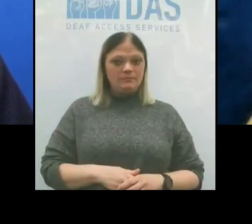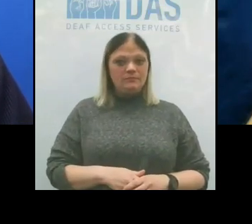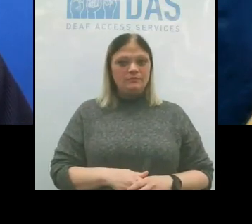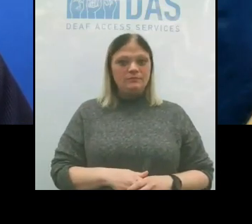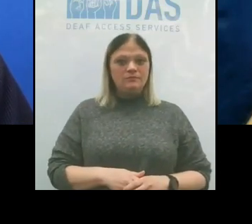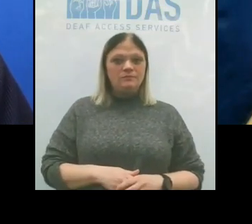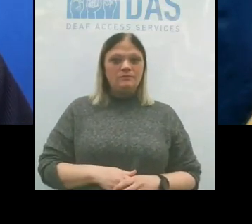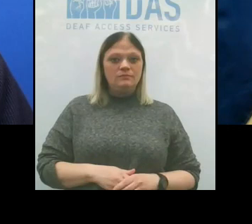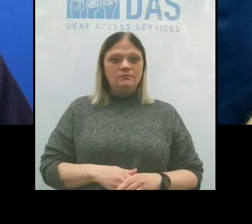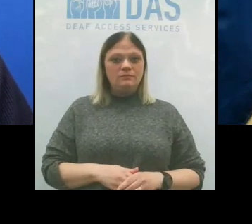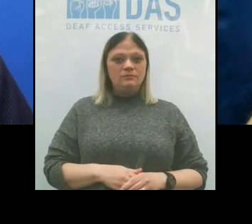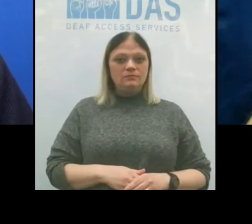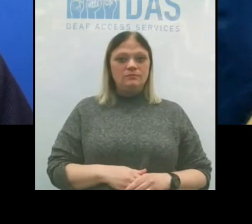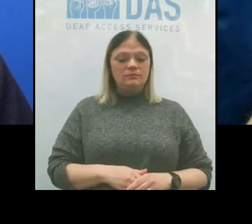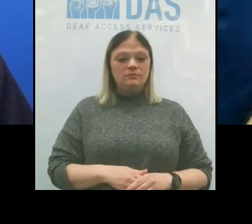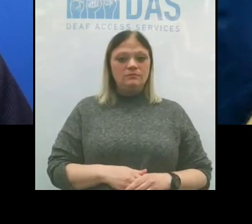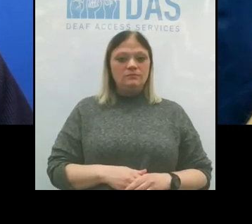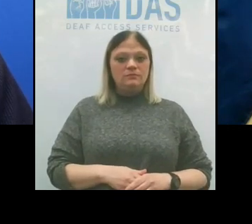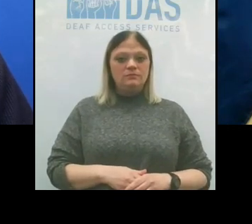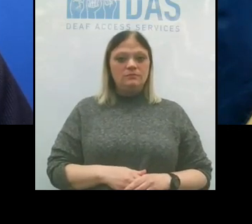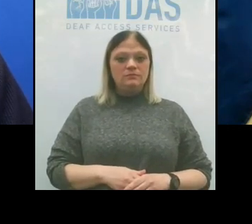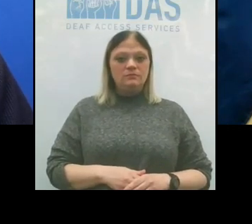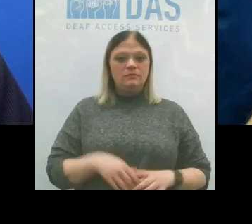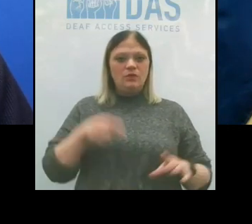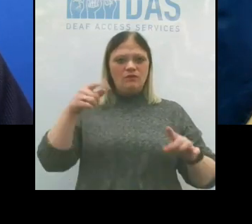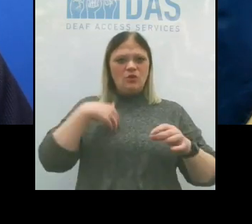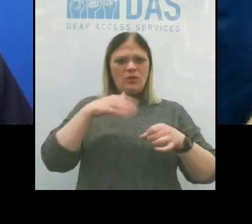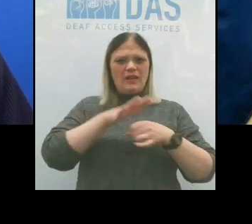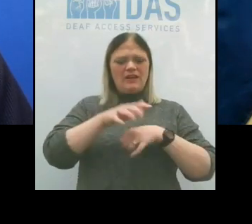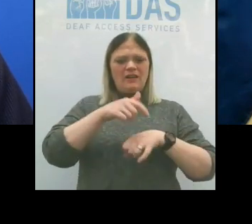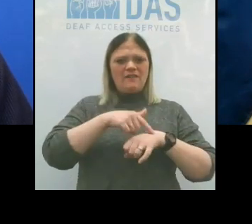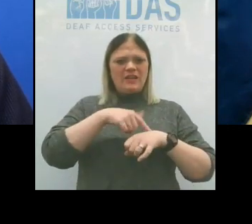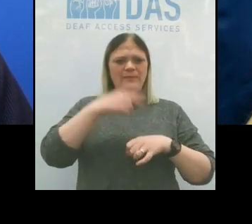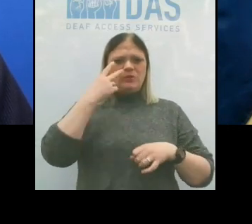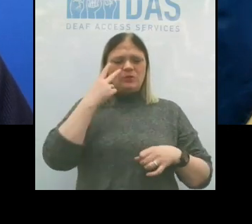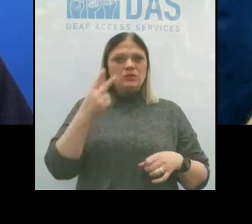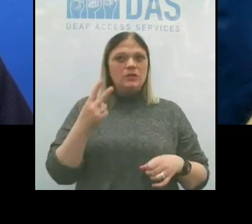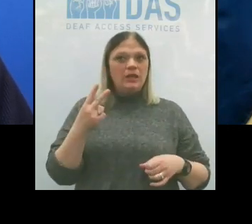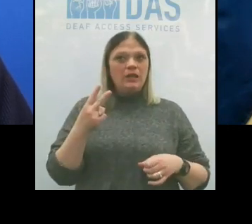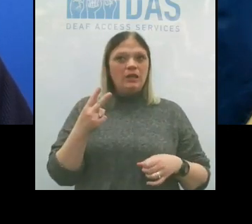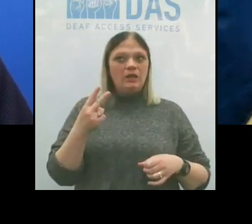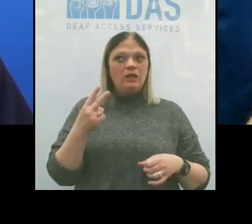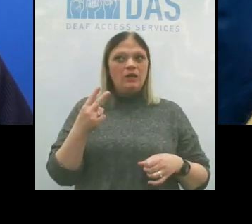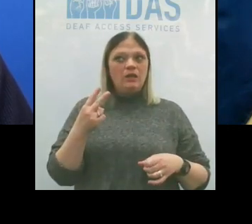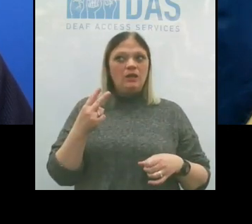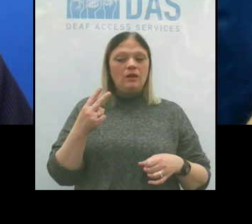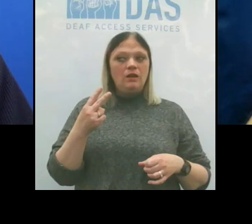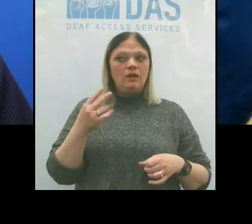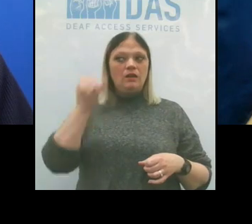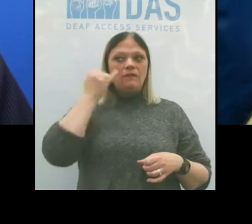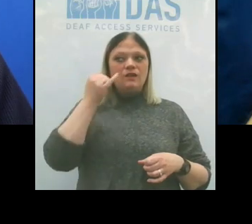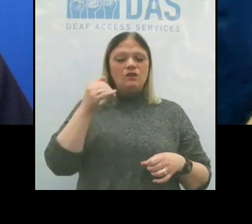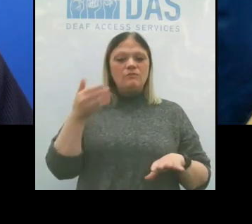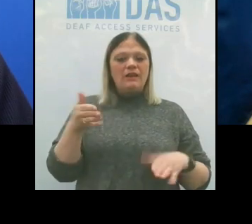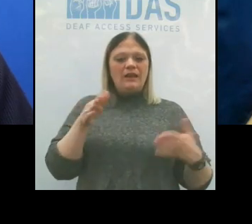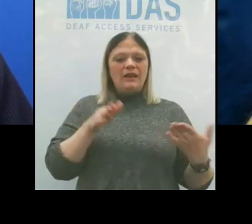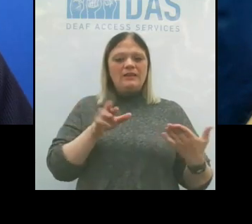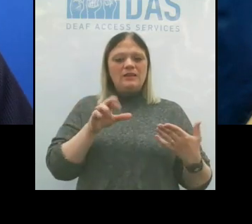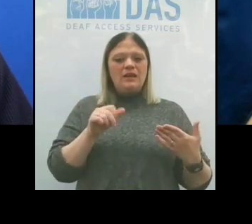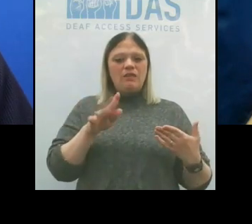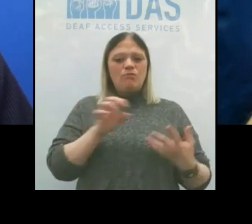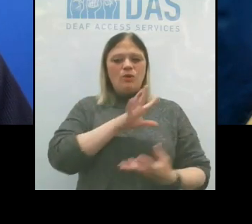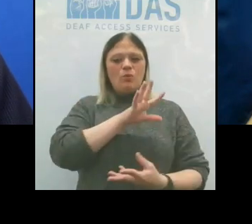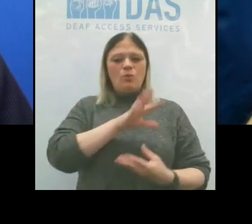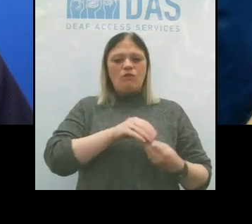Have you had enough time, or Dr. Burstein had enough time to see if there has been a death rate overall for